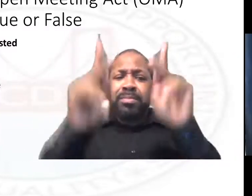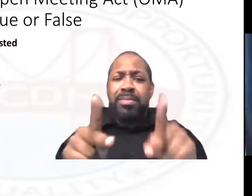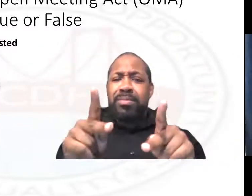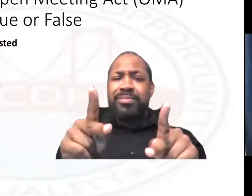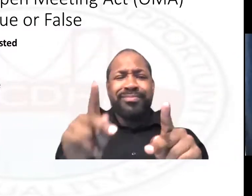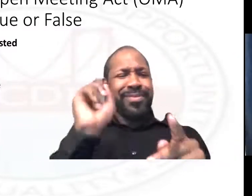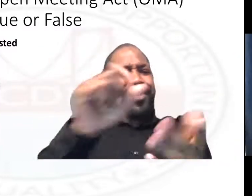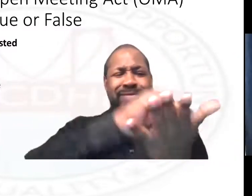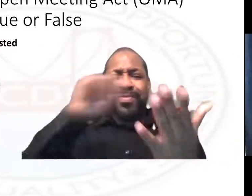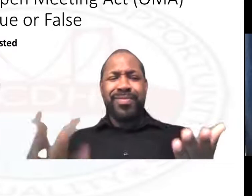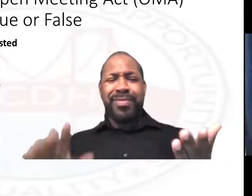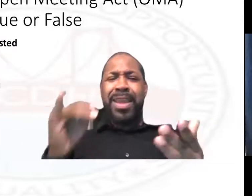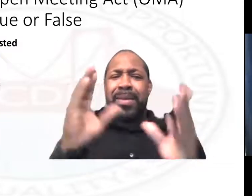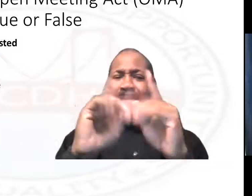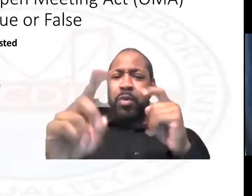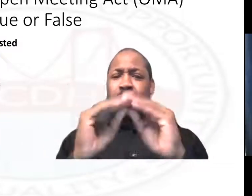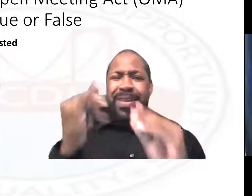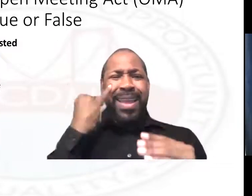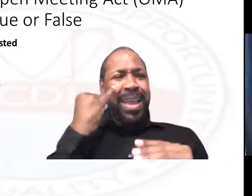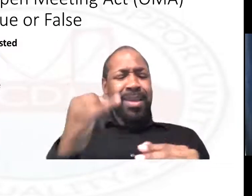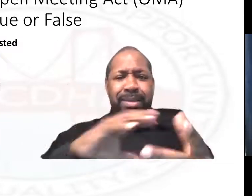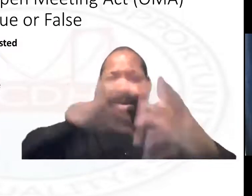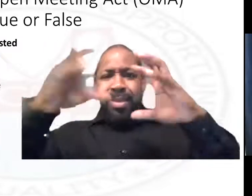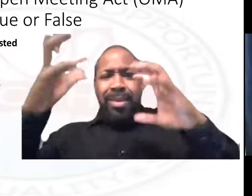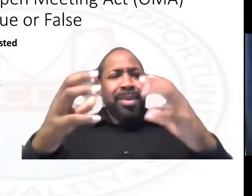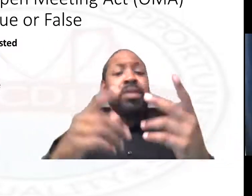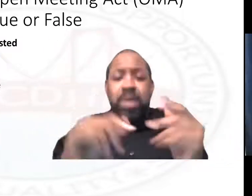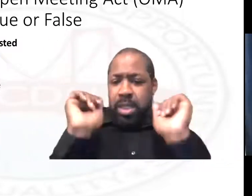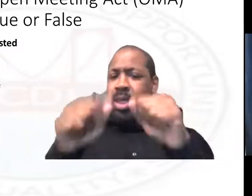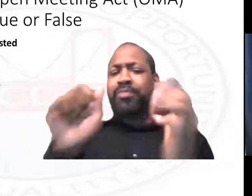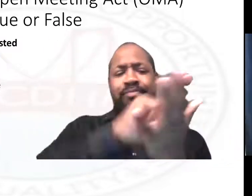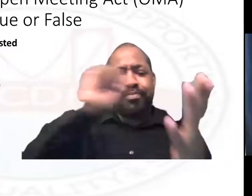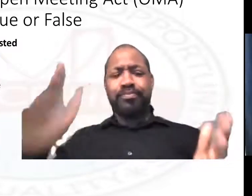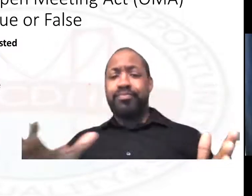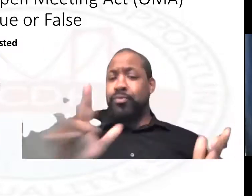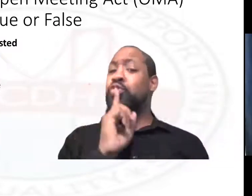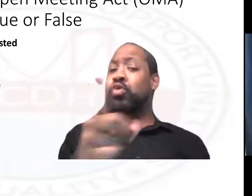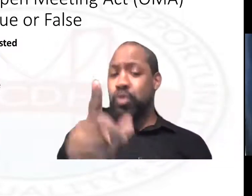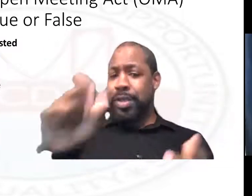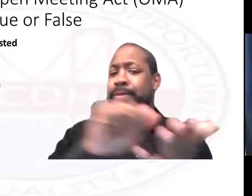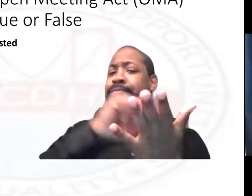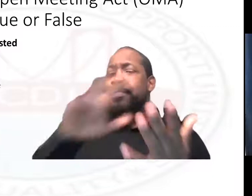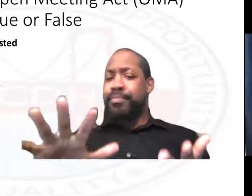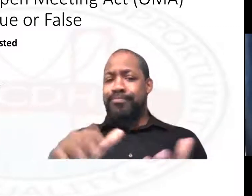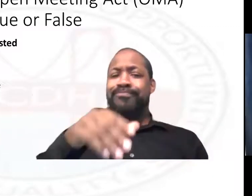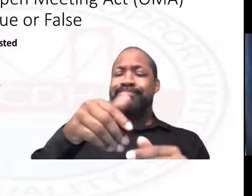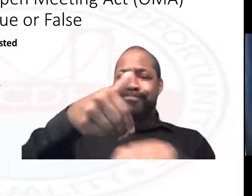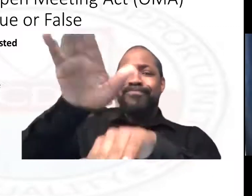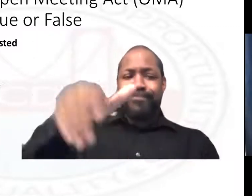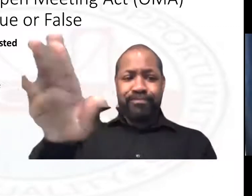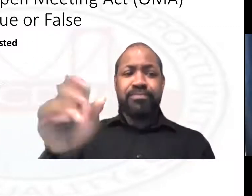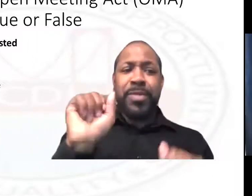be detailed. Also, a person can be removed from a meeting if disruptive. That is actually